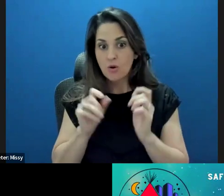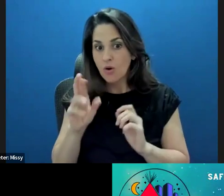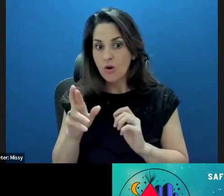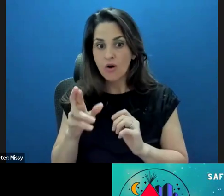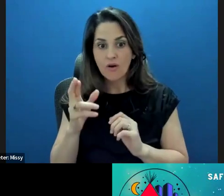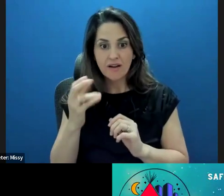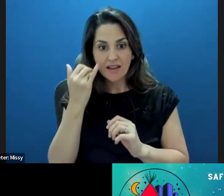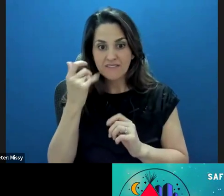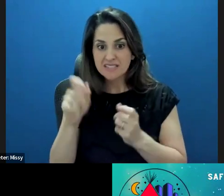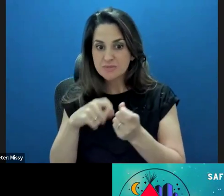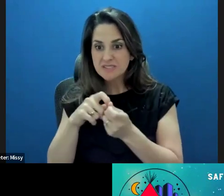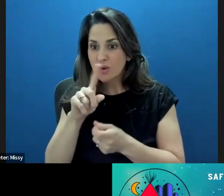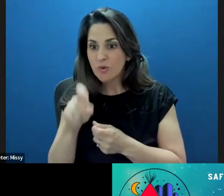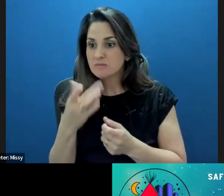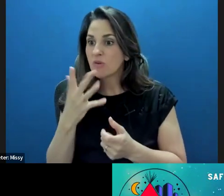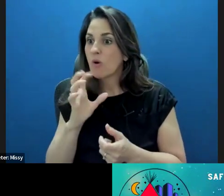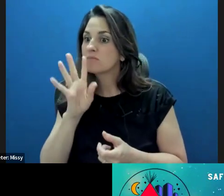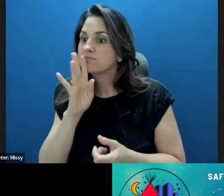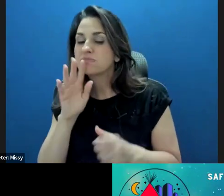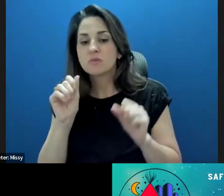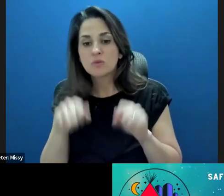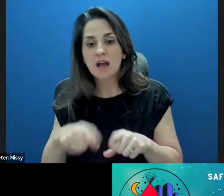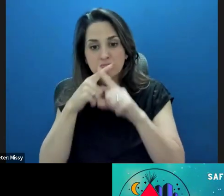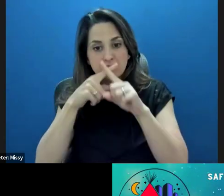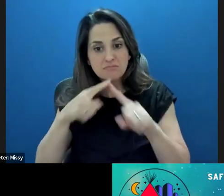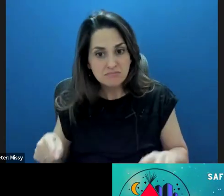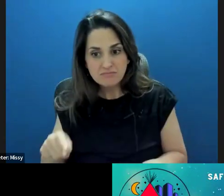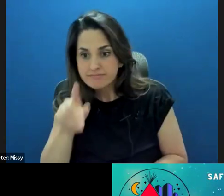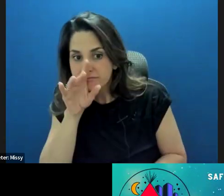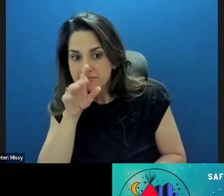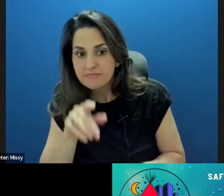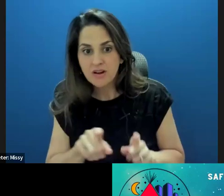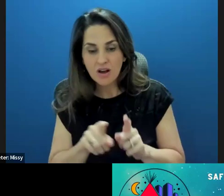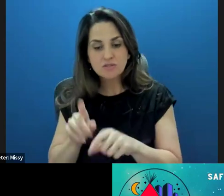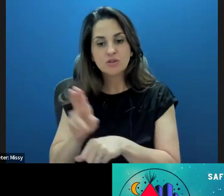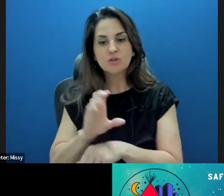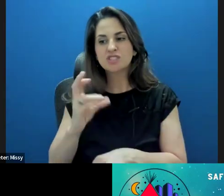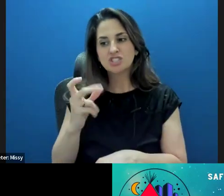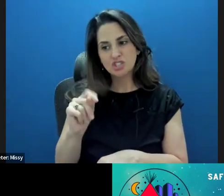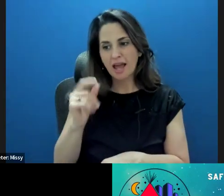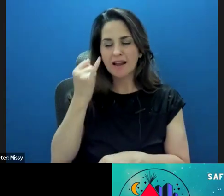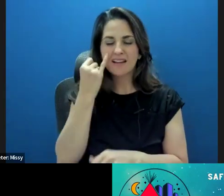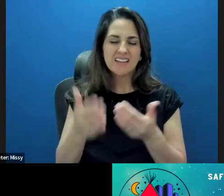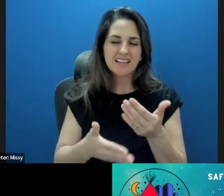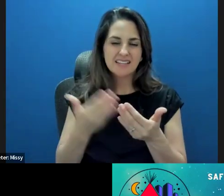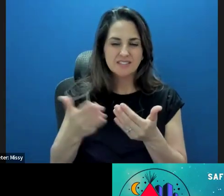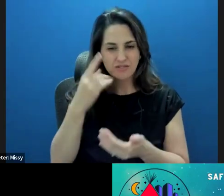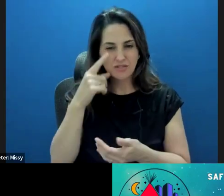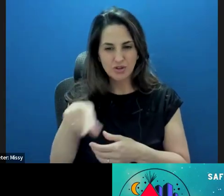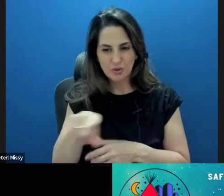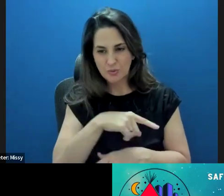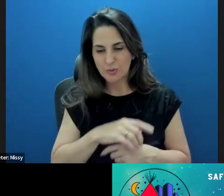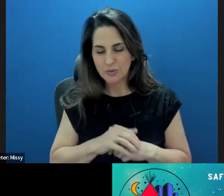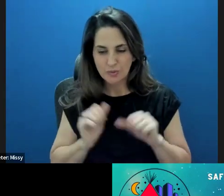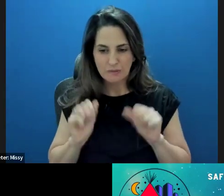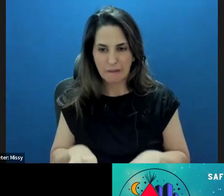if you have specific questions, as well as leverage the chat if that is easier to pose a